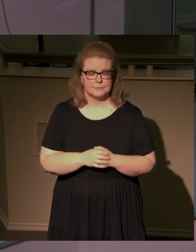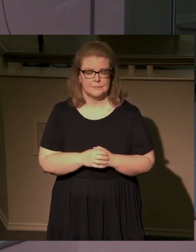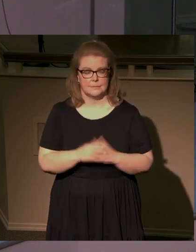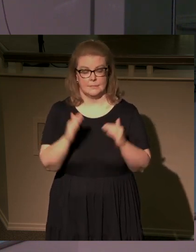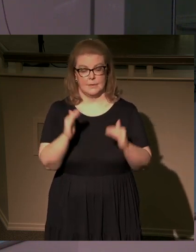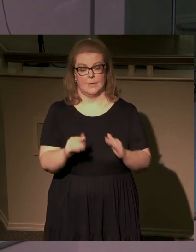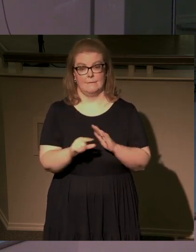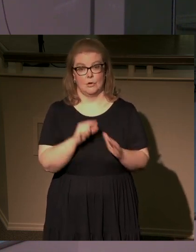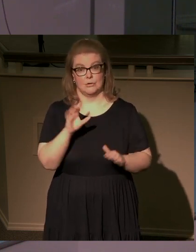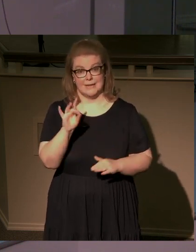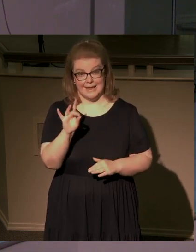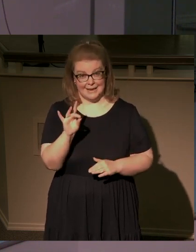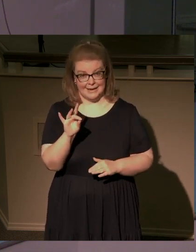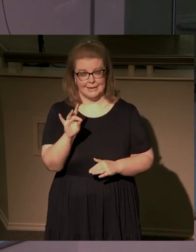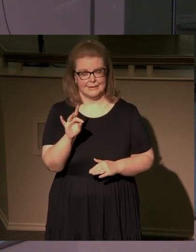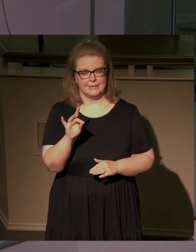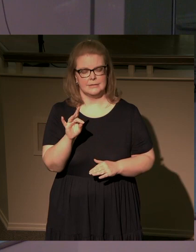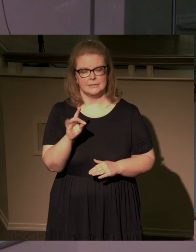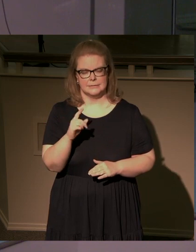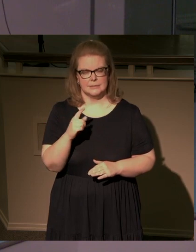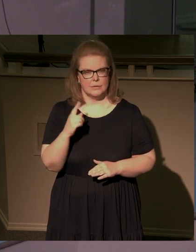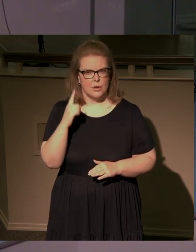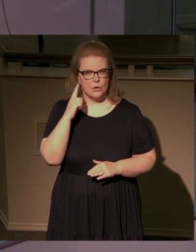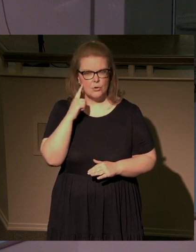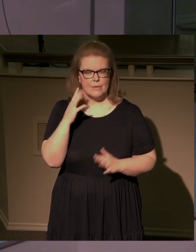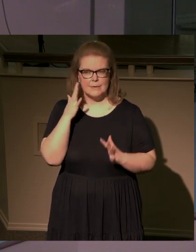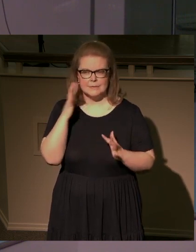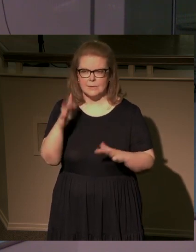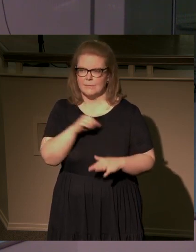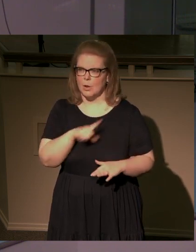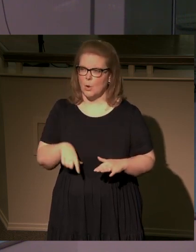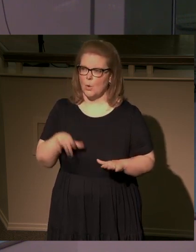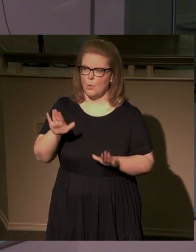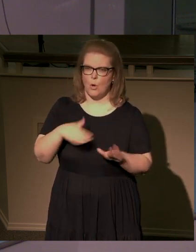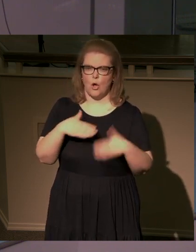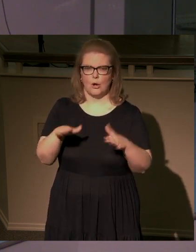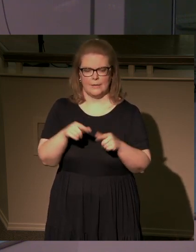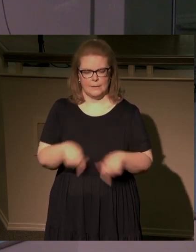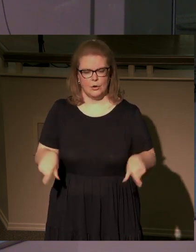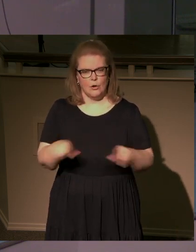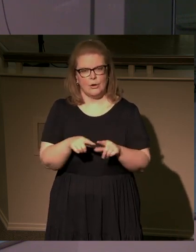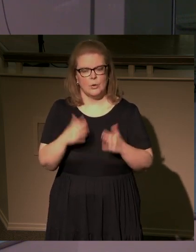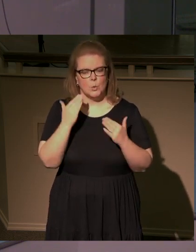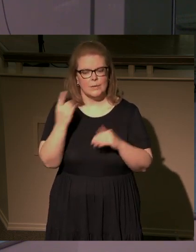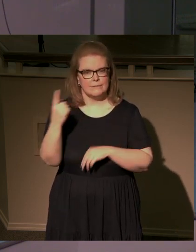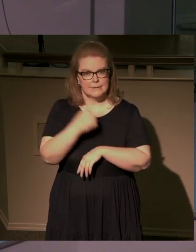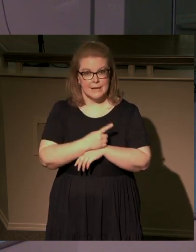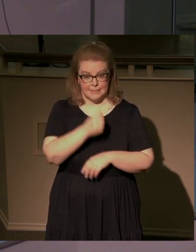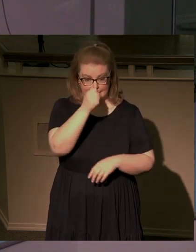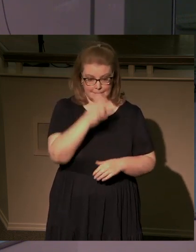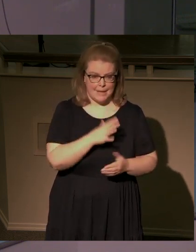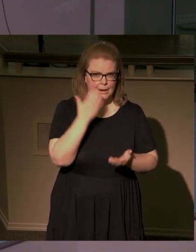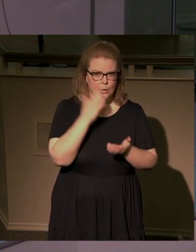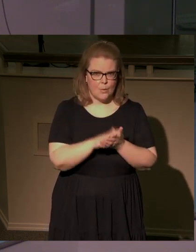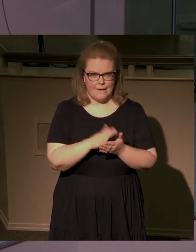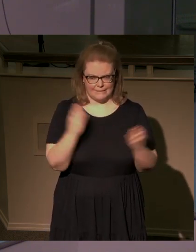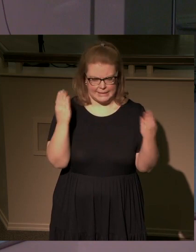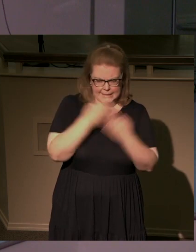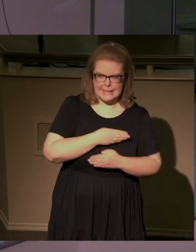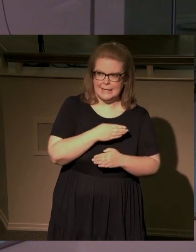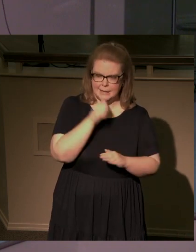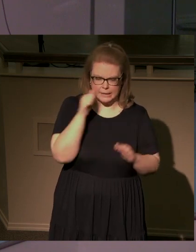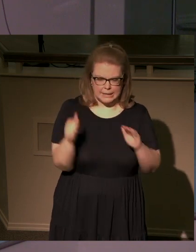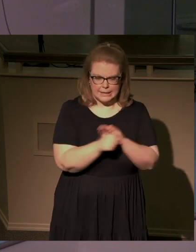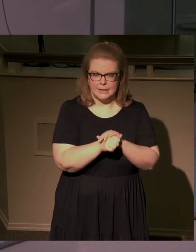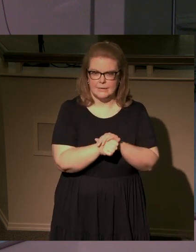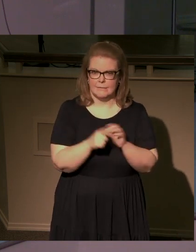In verse 8, chapter 3, verse 8, and they heard the sound of the Lord God walking in the garden in the cool of the day, and the man and his wife hid themselves from